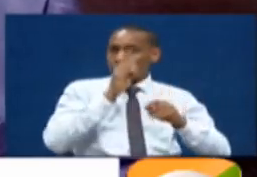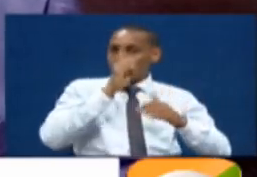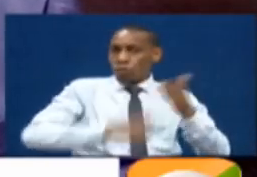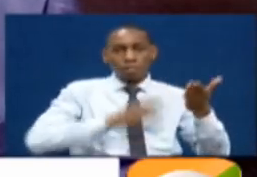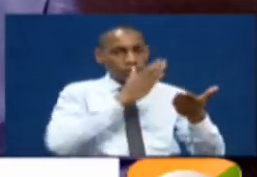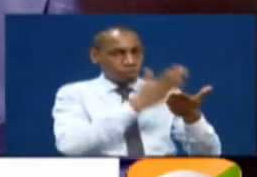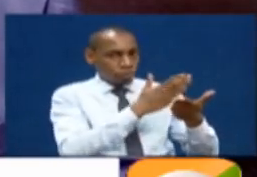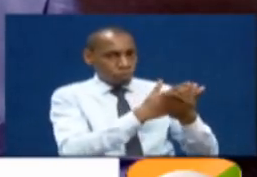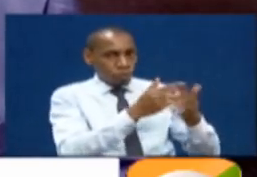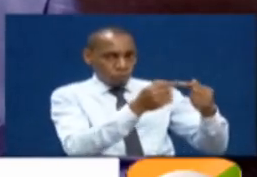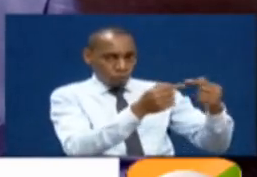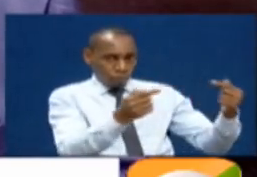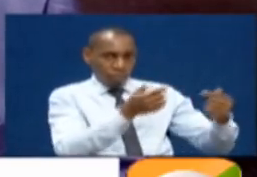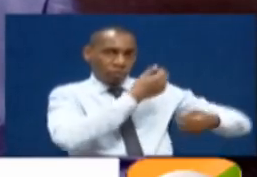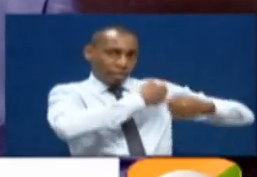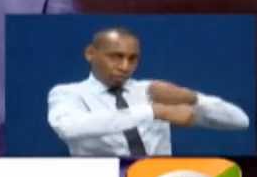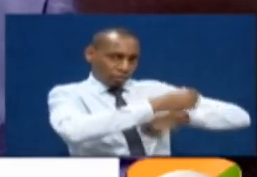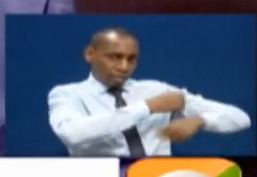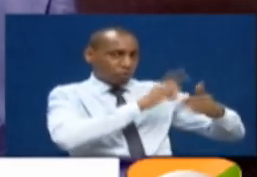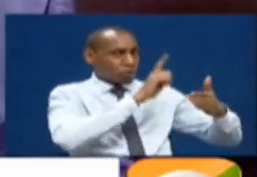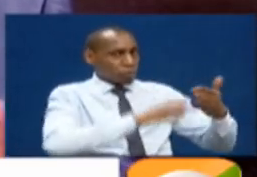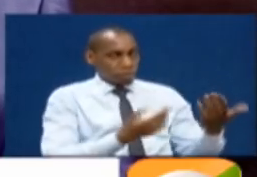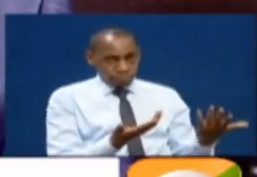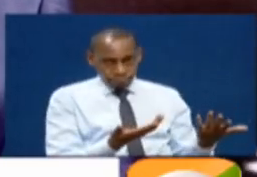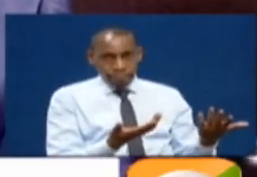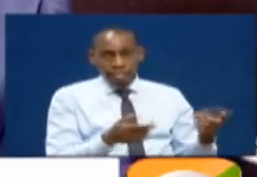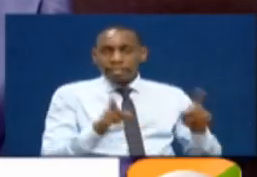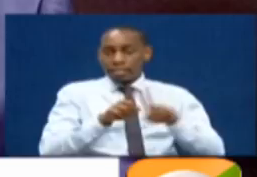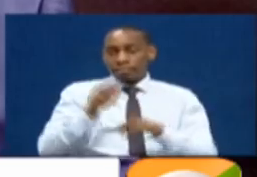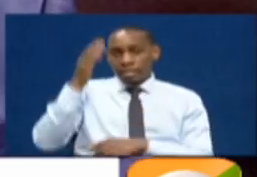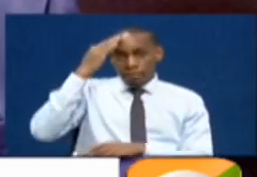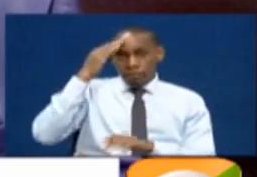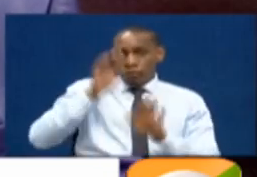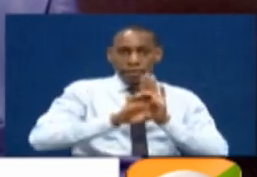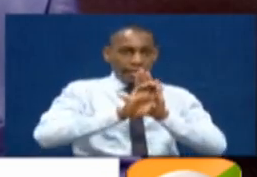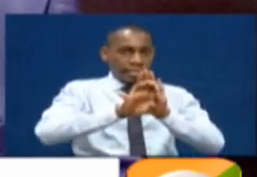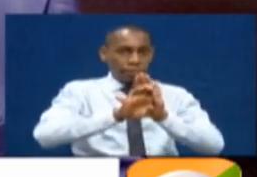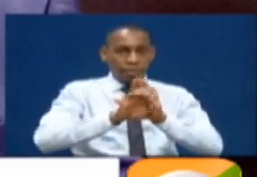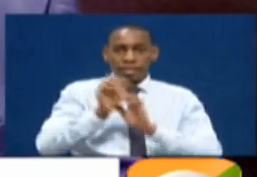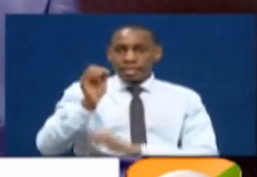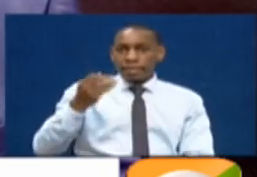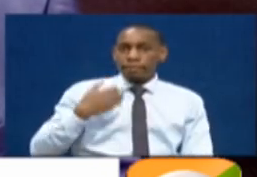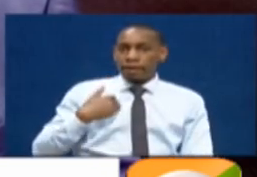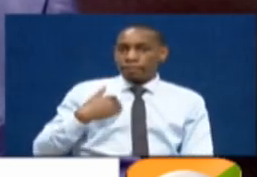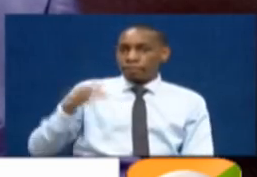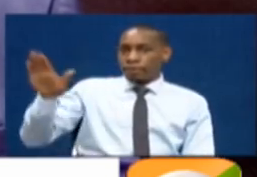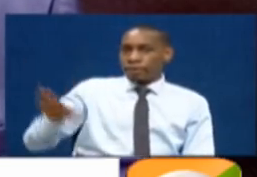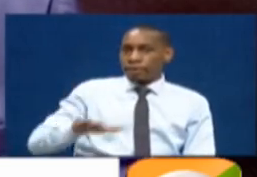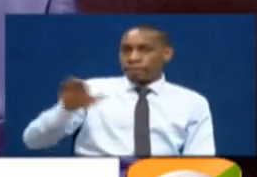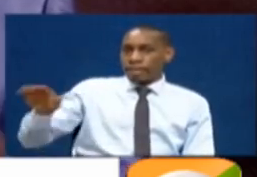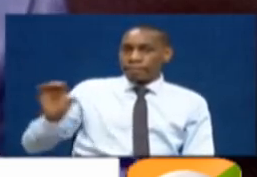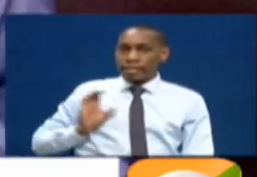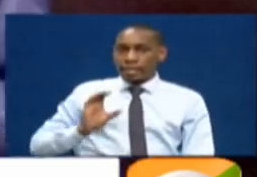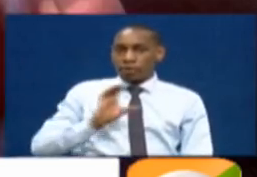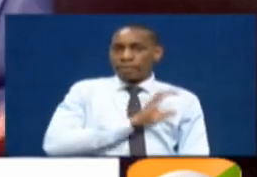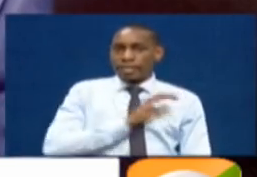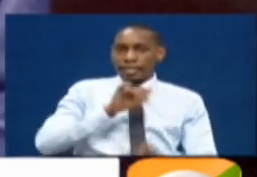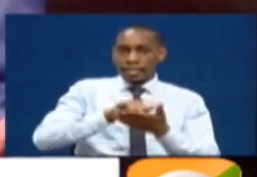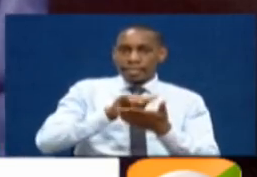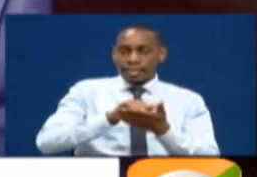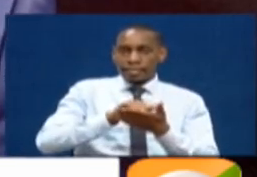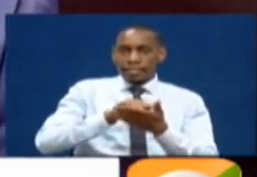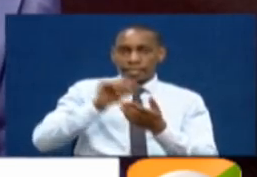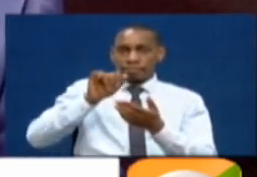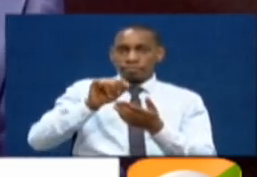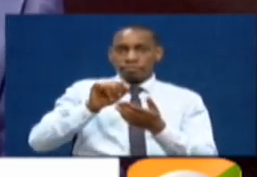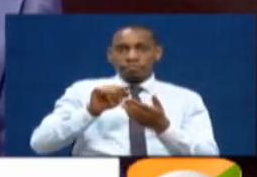exactly is the opposition doing about this? We know, for example, I mean, we have the Parliamentary Debt Committee that is actually meant to be looking